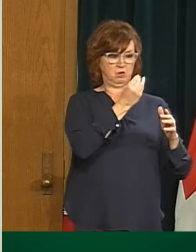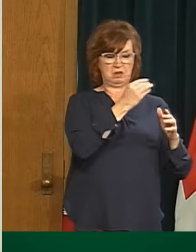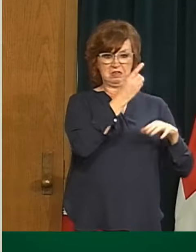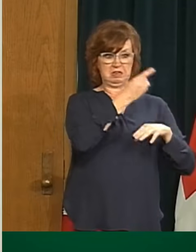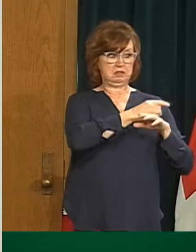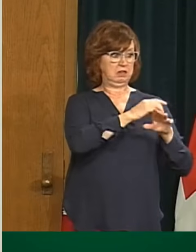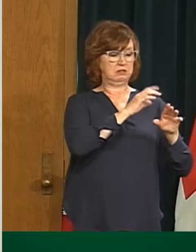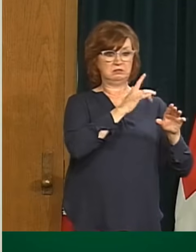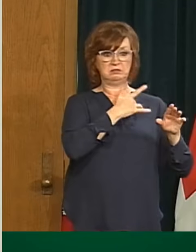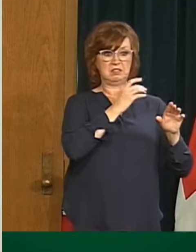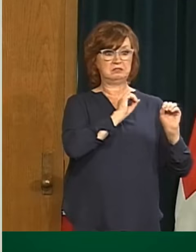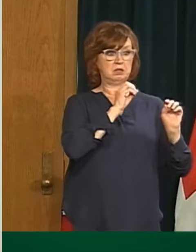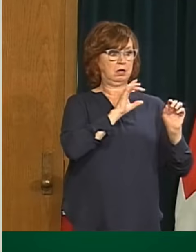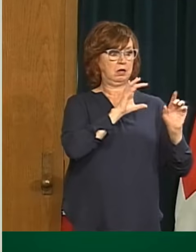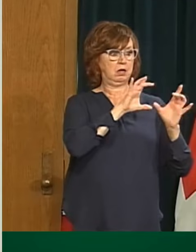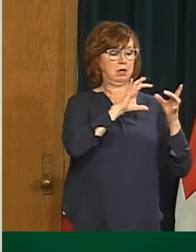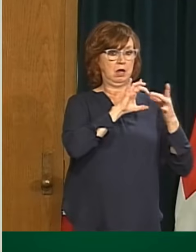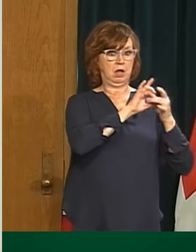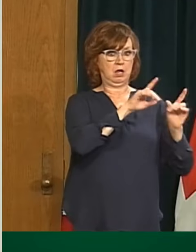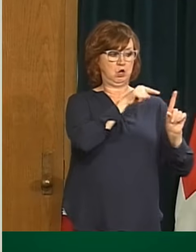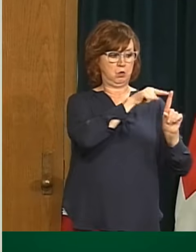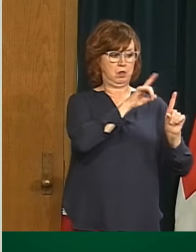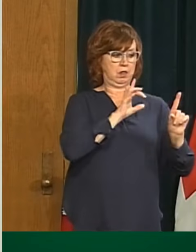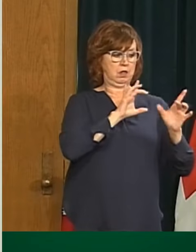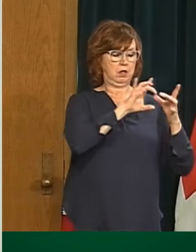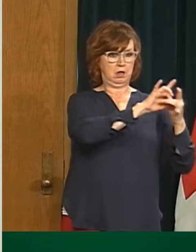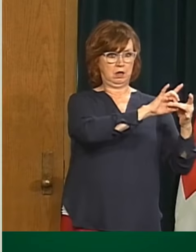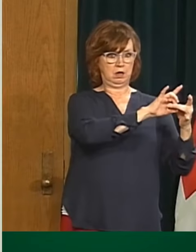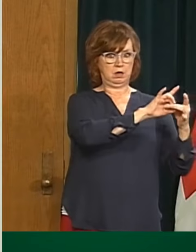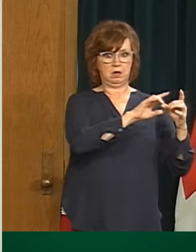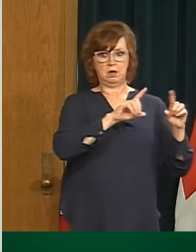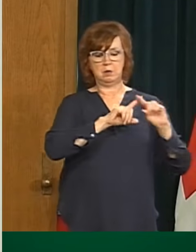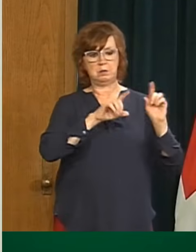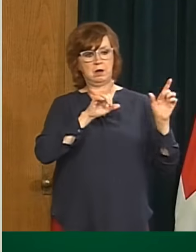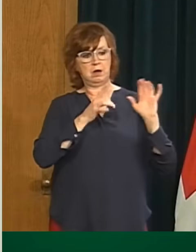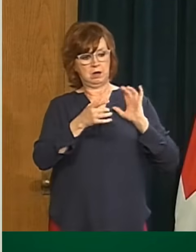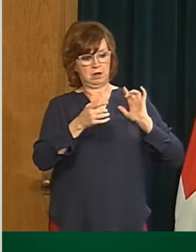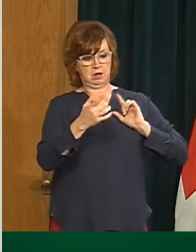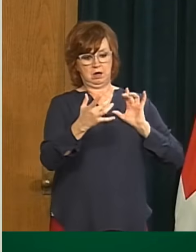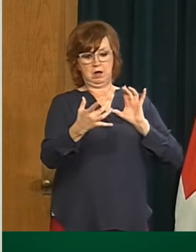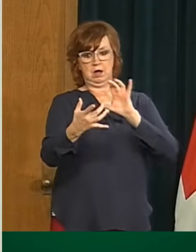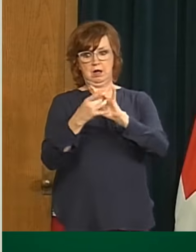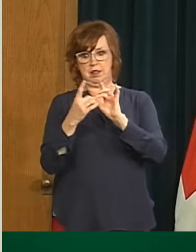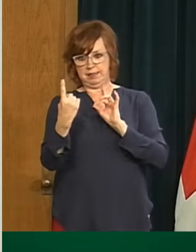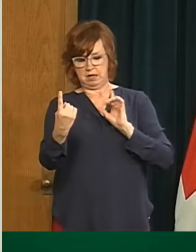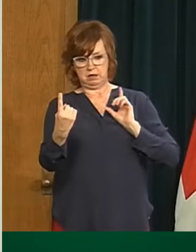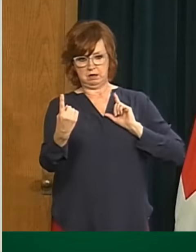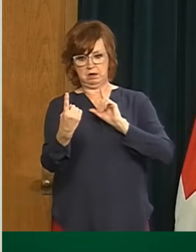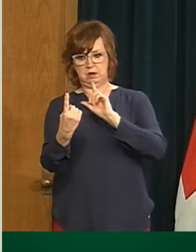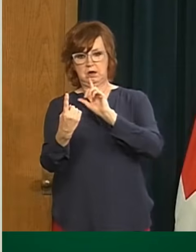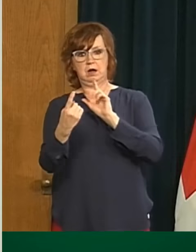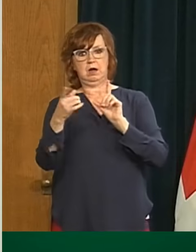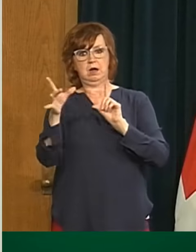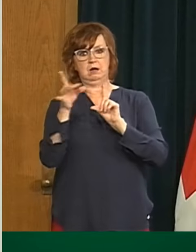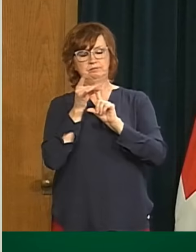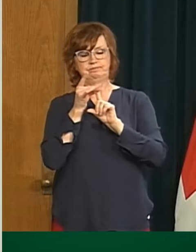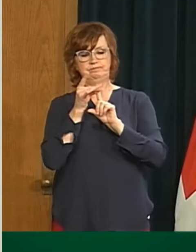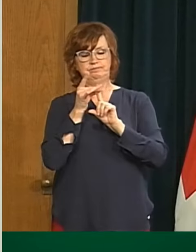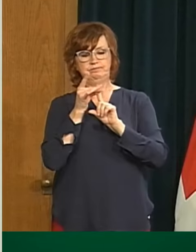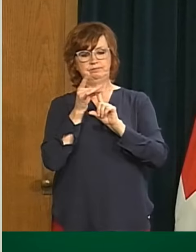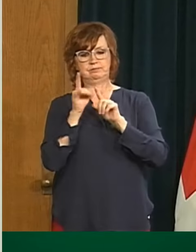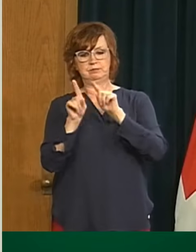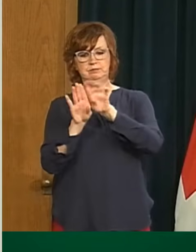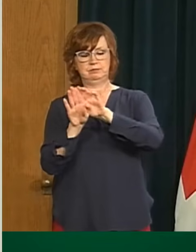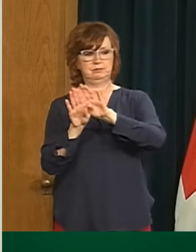and testing is one tool, but isolation and supporting people who may not be able to self-isolate at home as either as cases or contacts